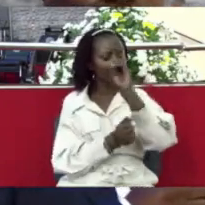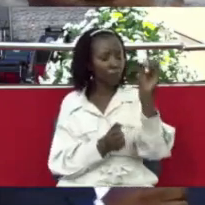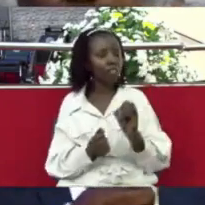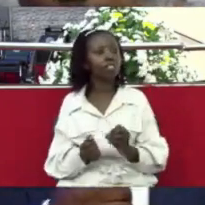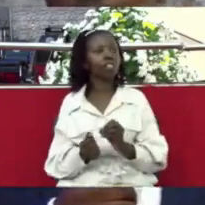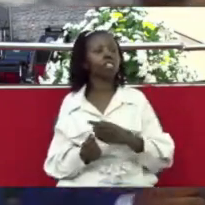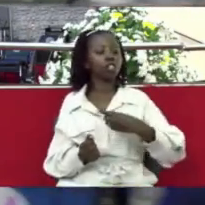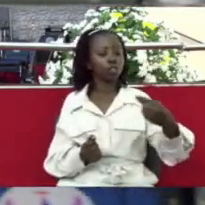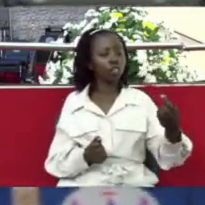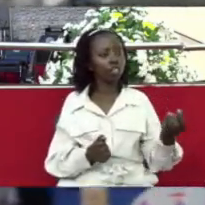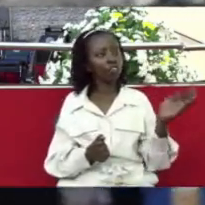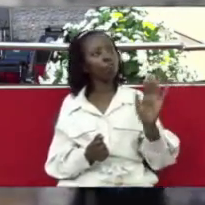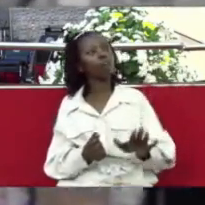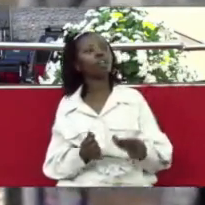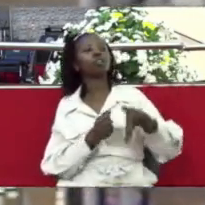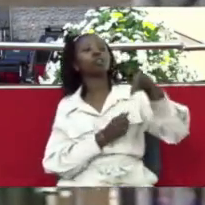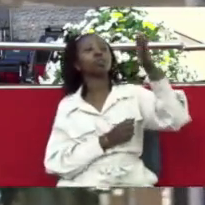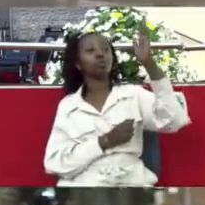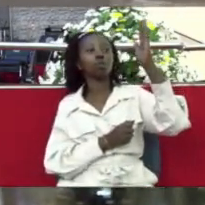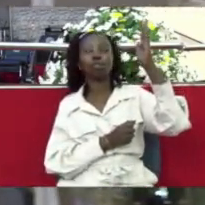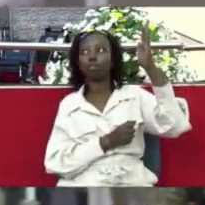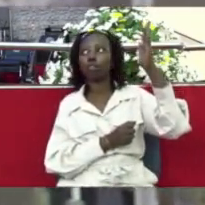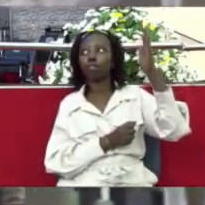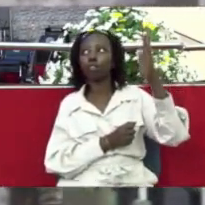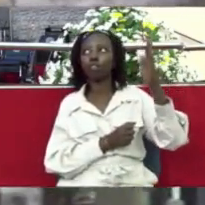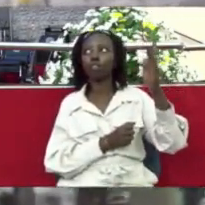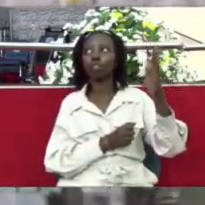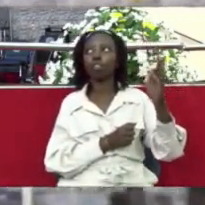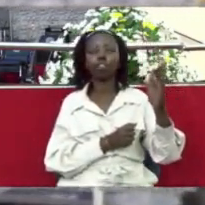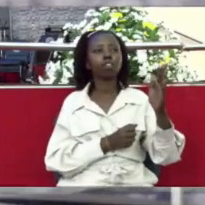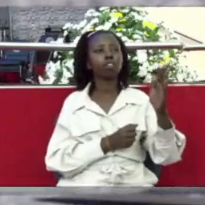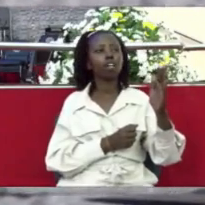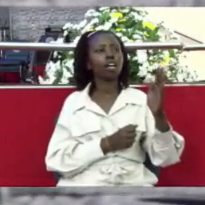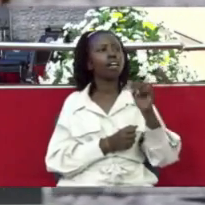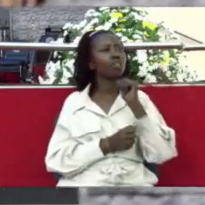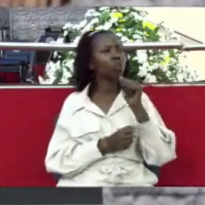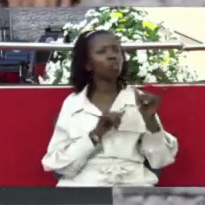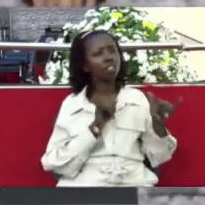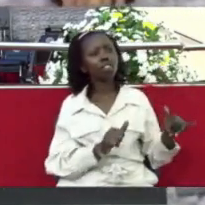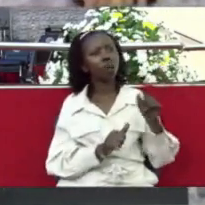give it right back to God. Unaitoa kwa Mungu. Don't hesitate a week. Kwamba